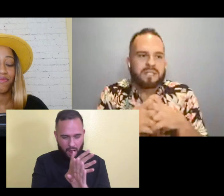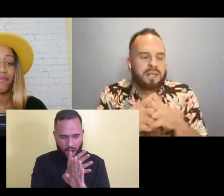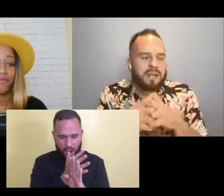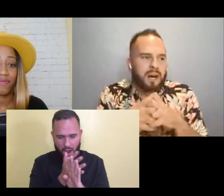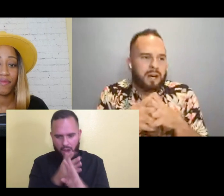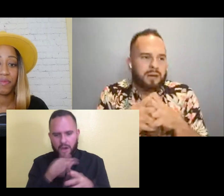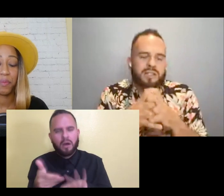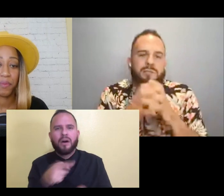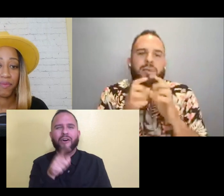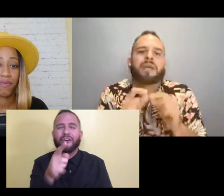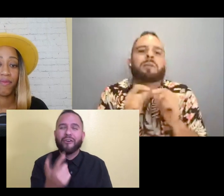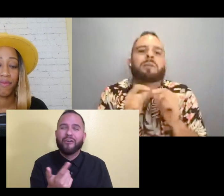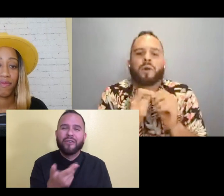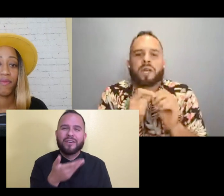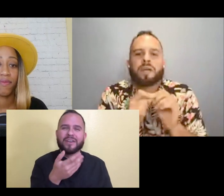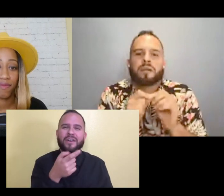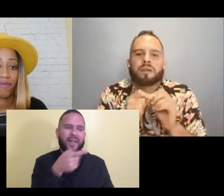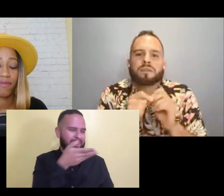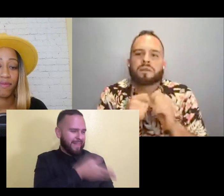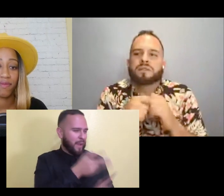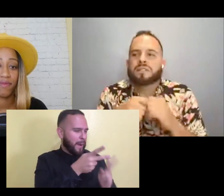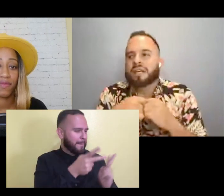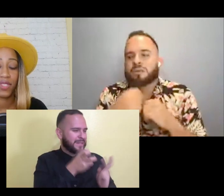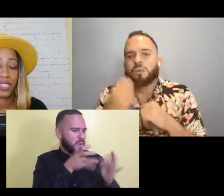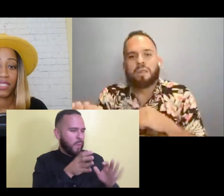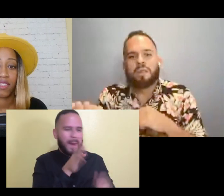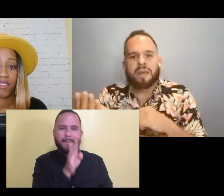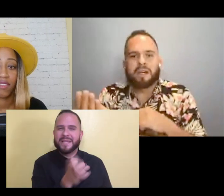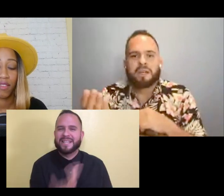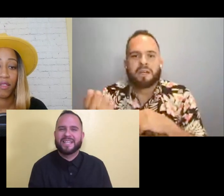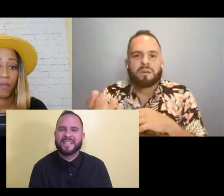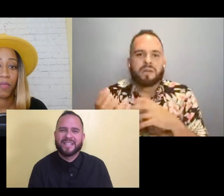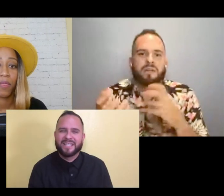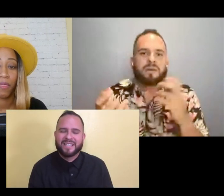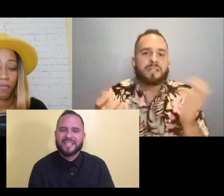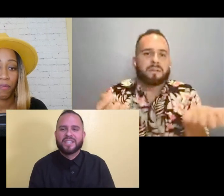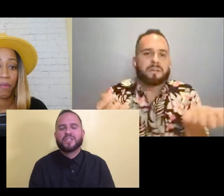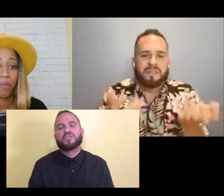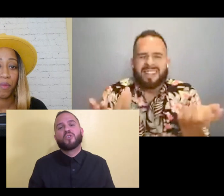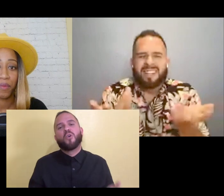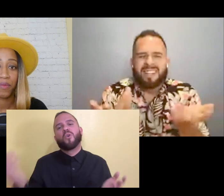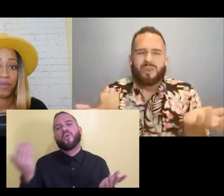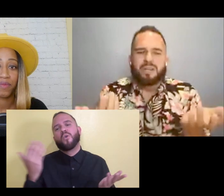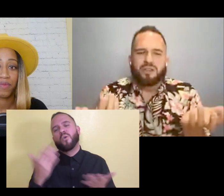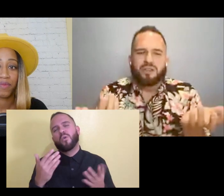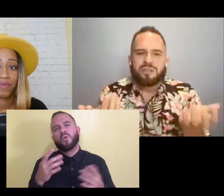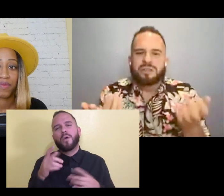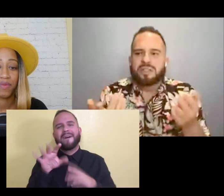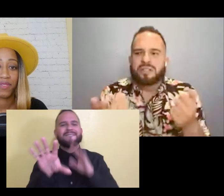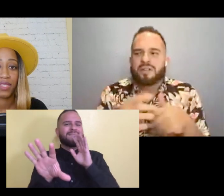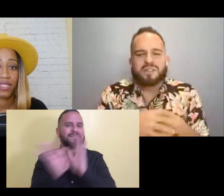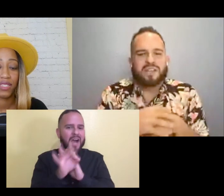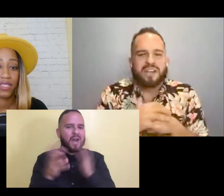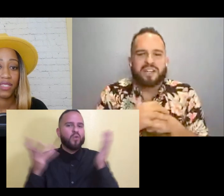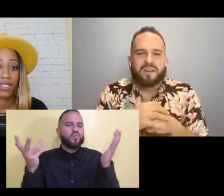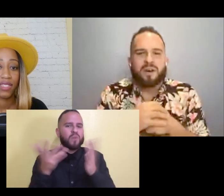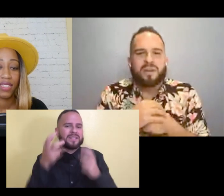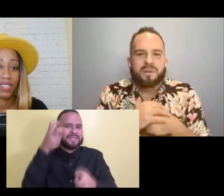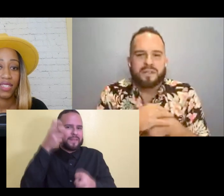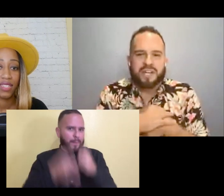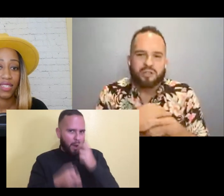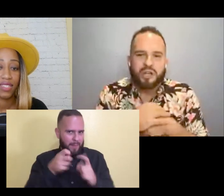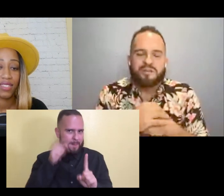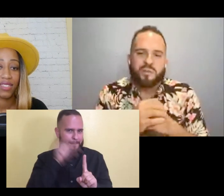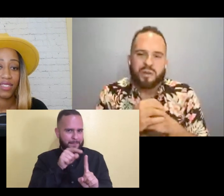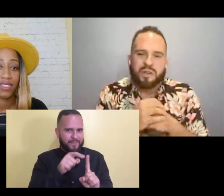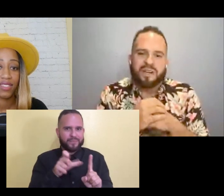happiness. So just pinpoint it. Don't say it's one thing when you know it's something else. And if you don't want to travel, then don't say, "Oh, I really wish